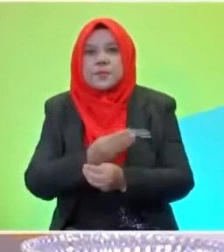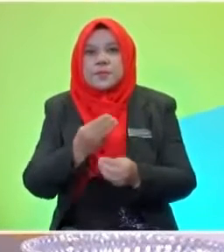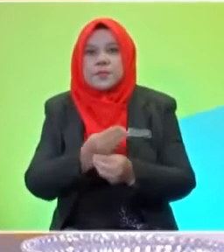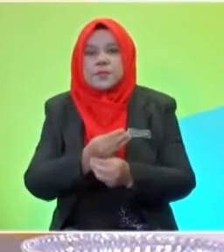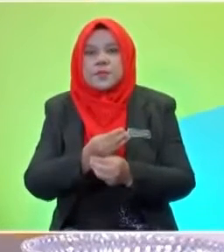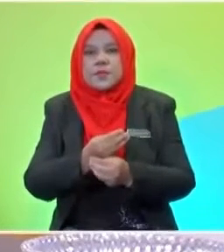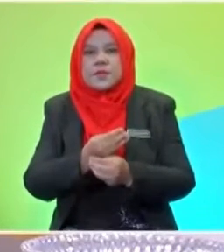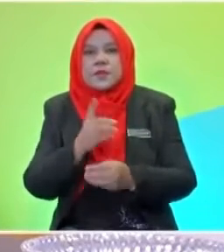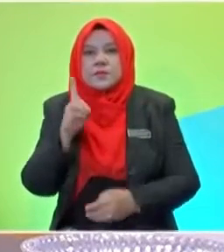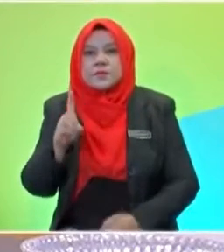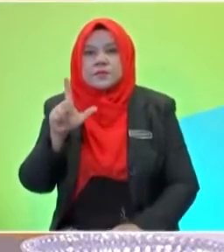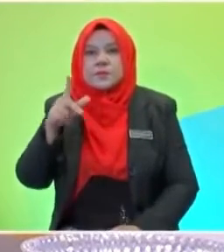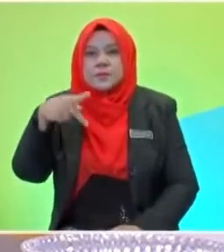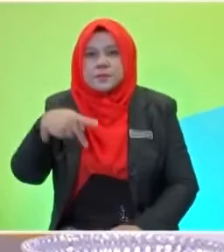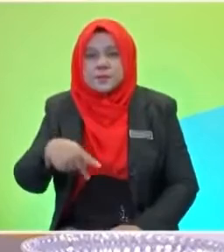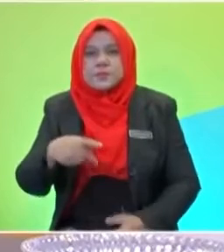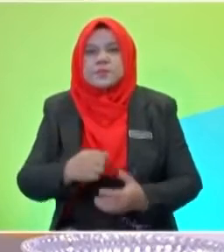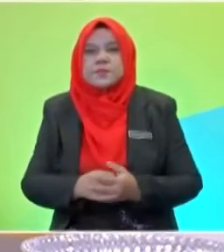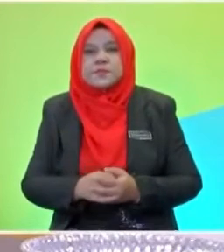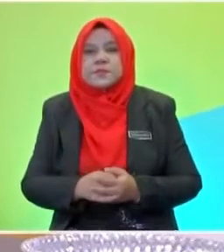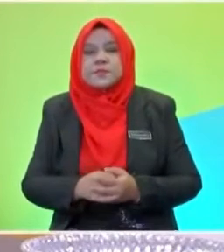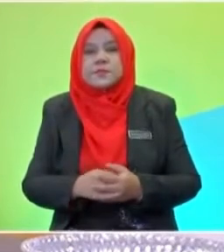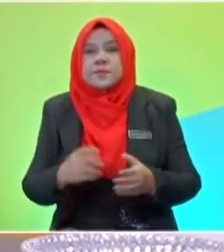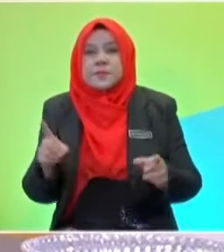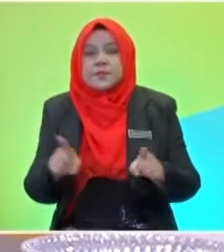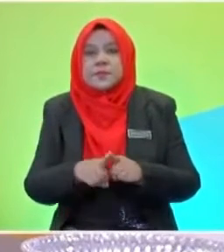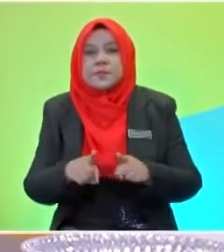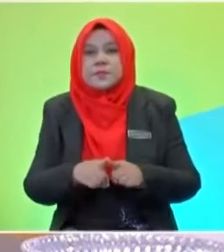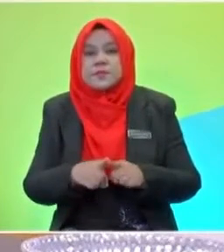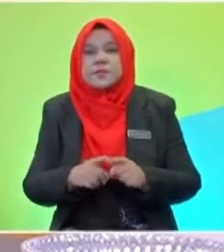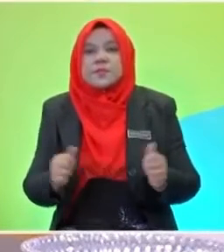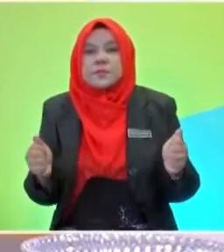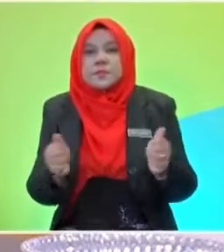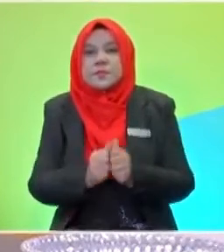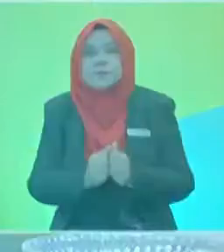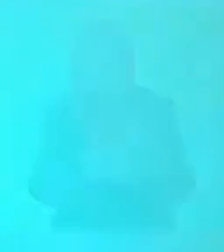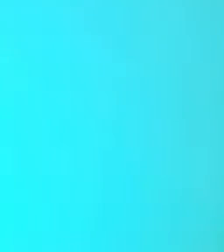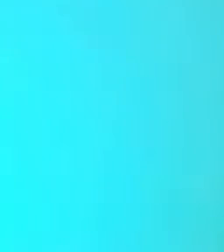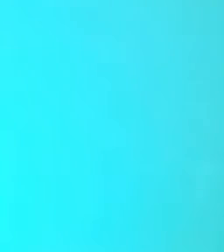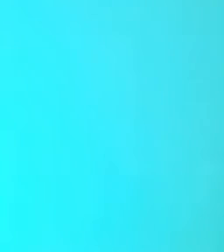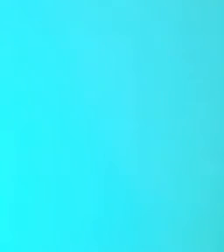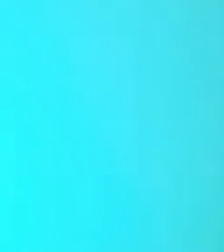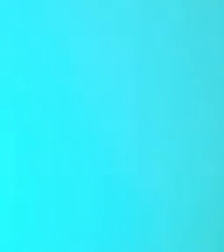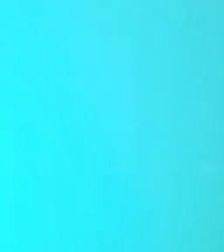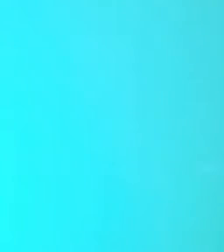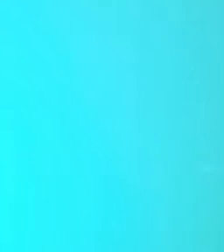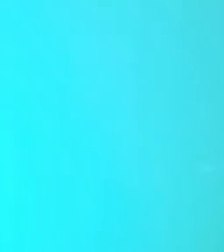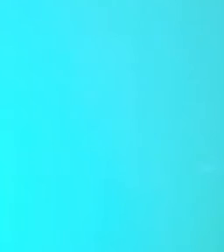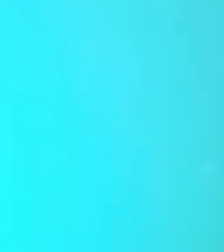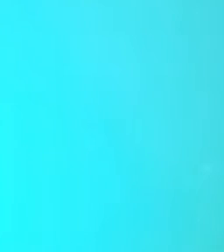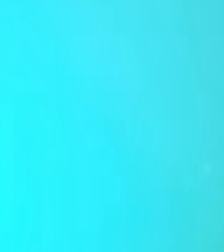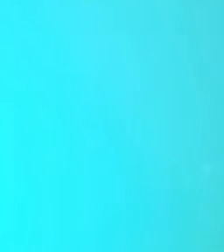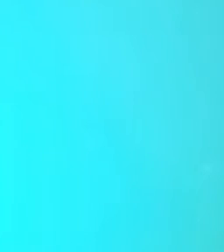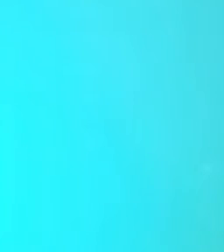mathematics DLP. And also for today's episode, we are here together with teacher Nur Ziana as our